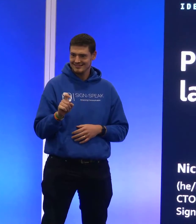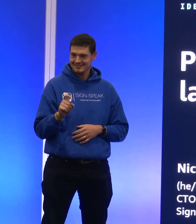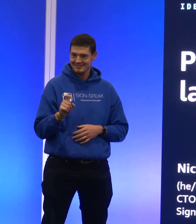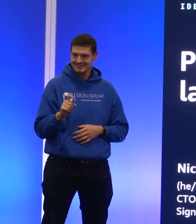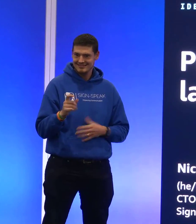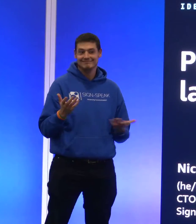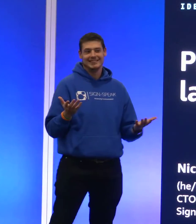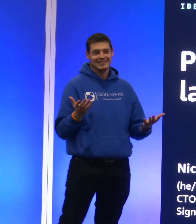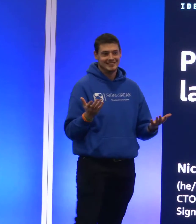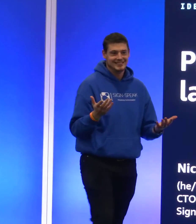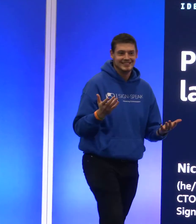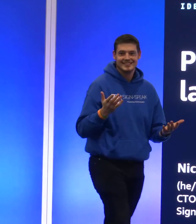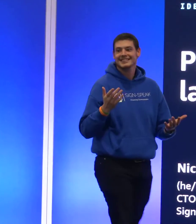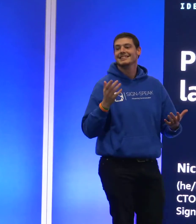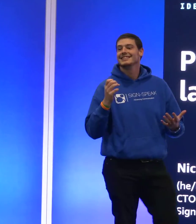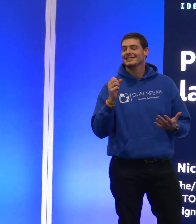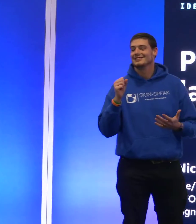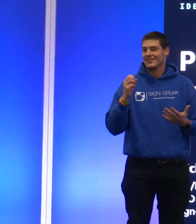Are you all feeling lost?